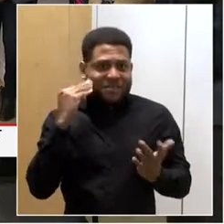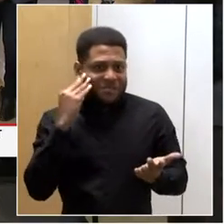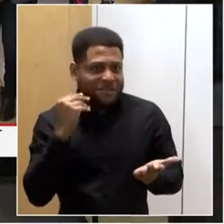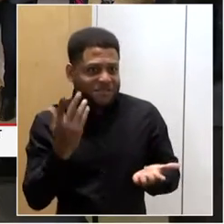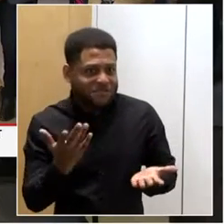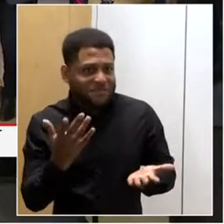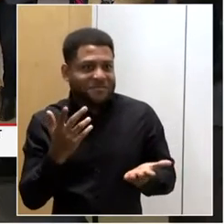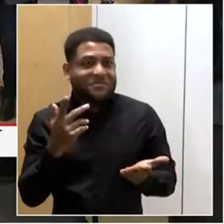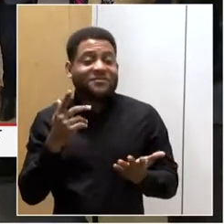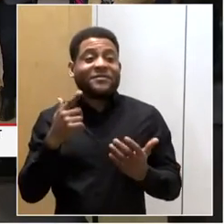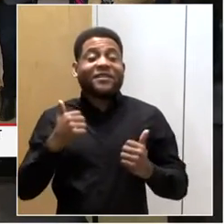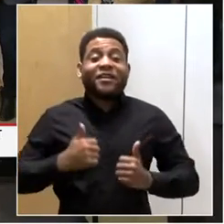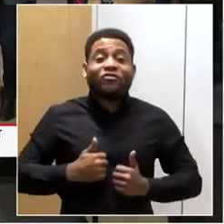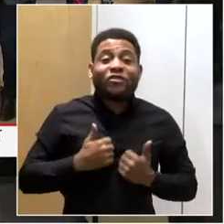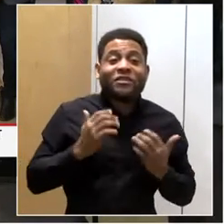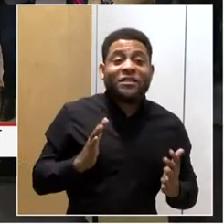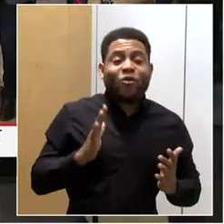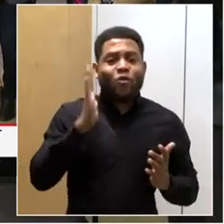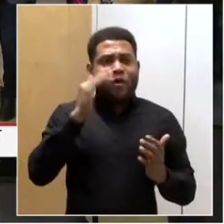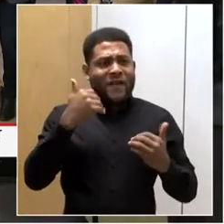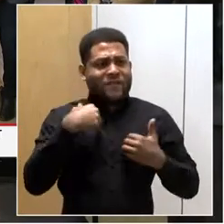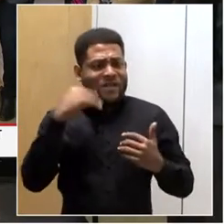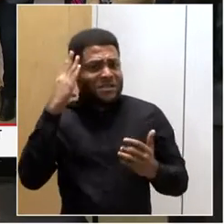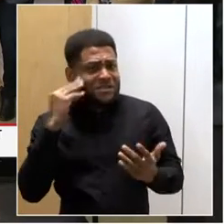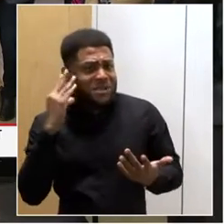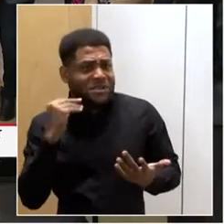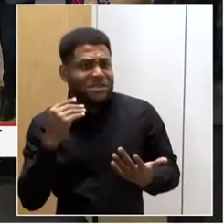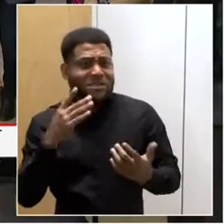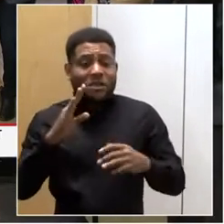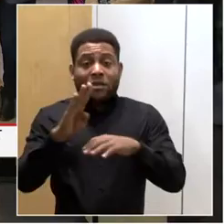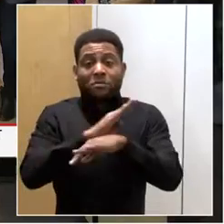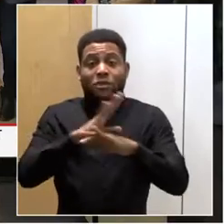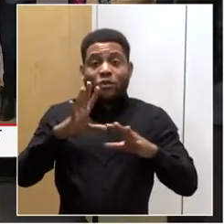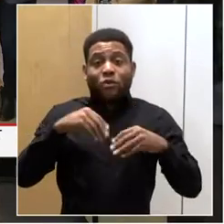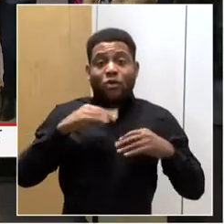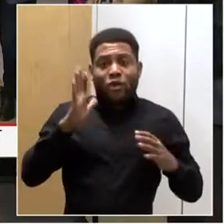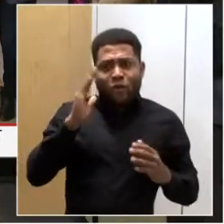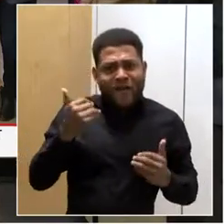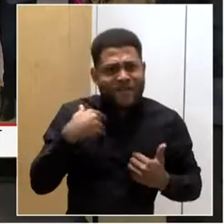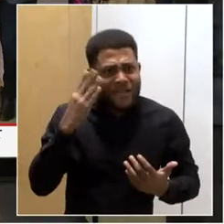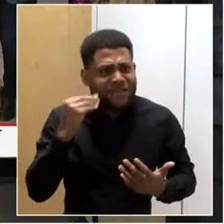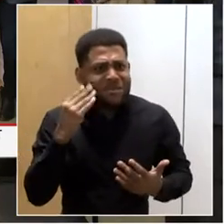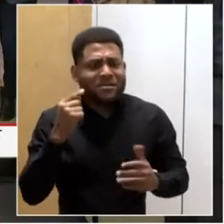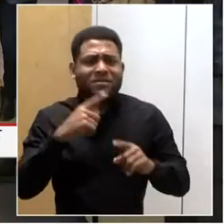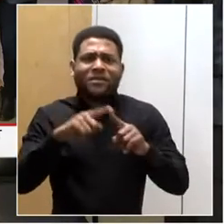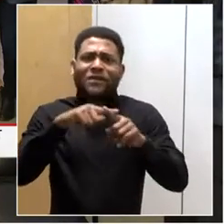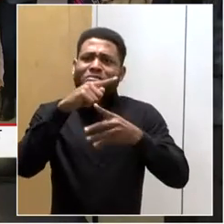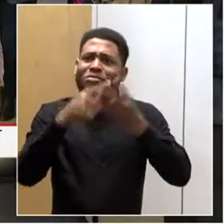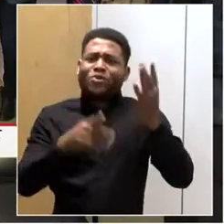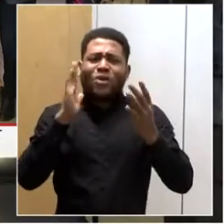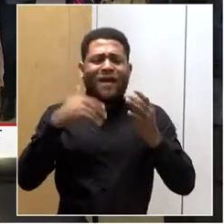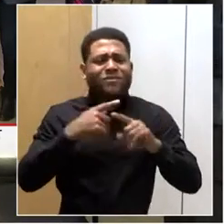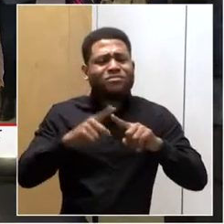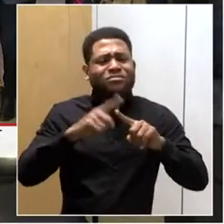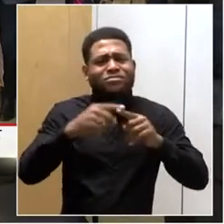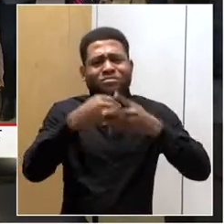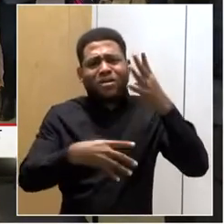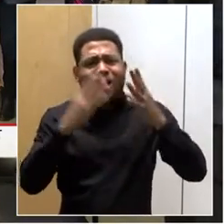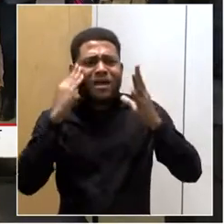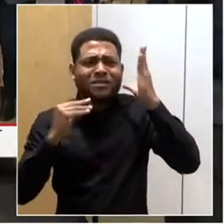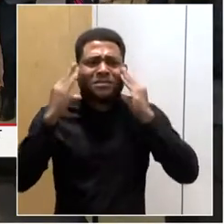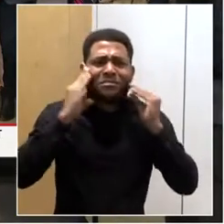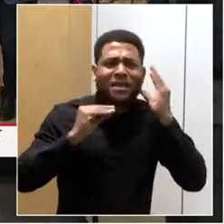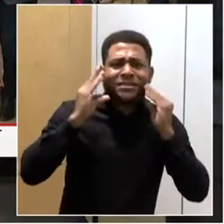going to get those experiences as a result of that. And so it's an exciting day to be a part of this. Look forward to seeing PUPs roll out, and I look forward